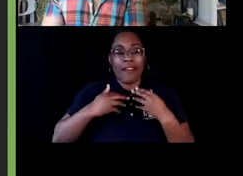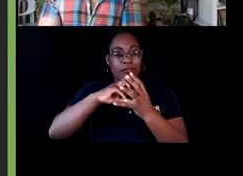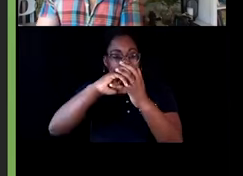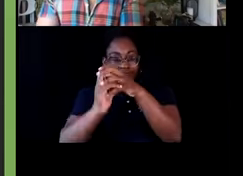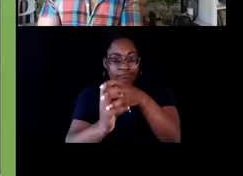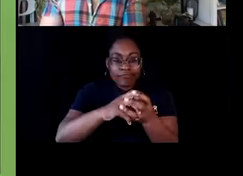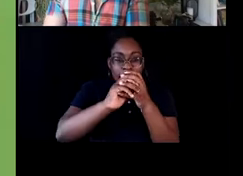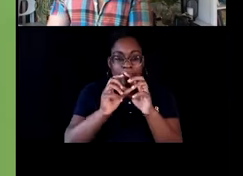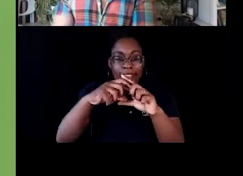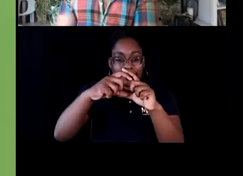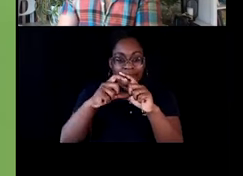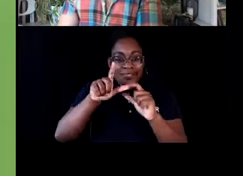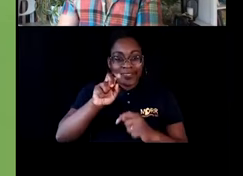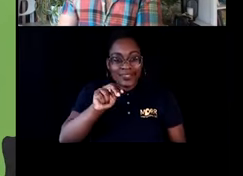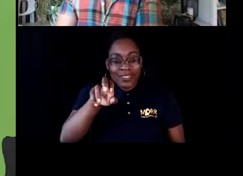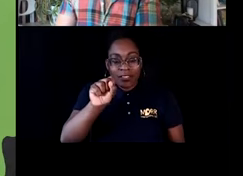more about later.